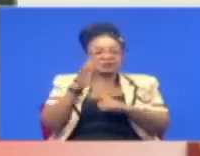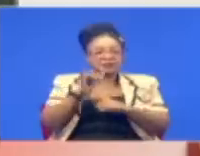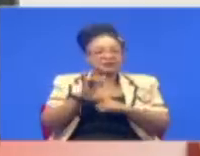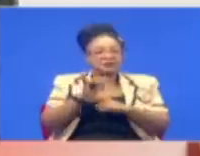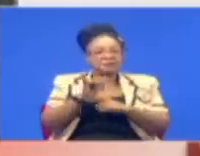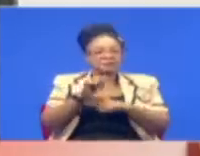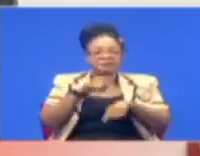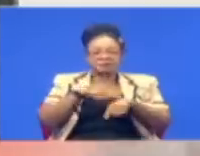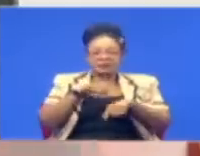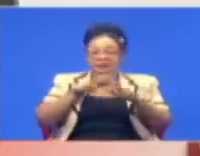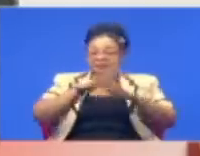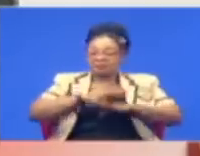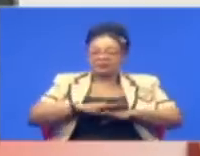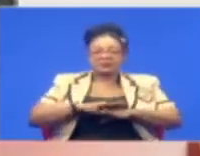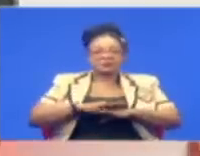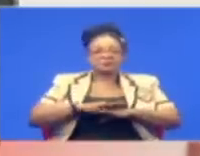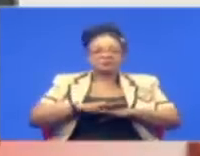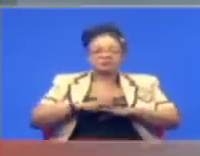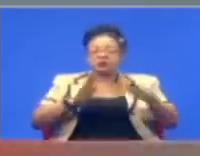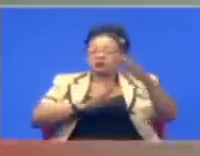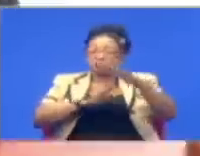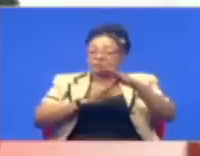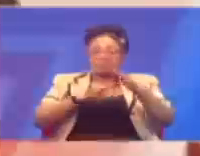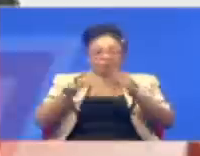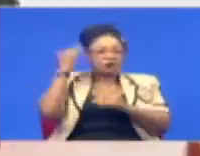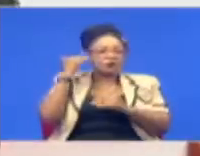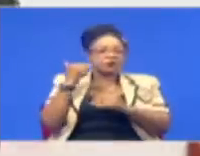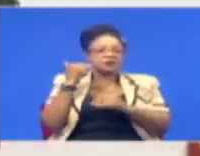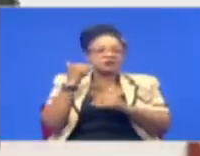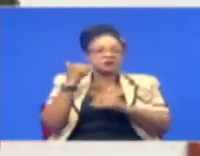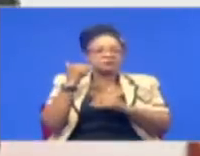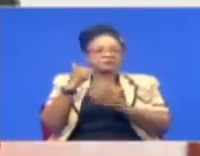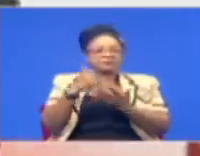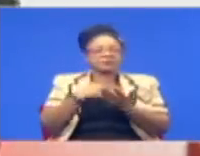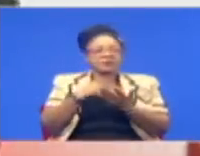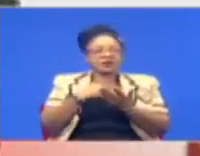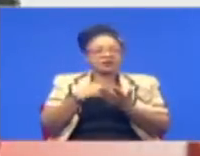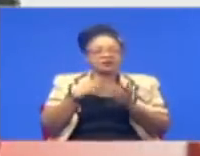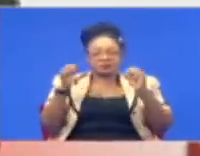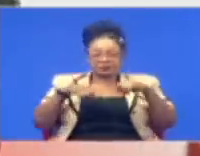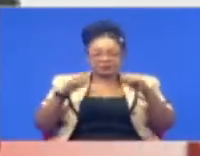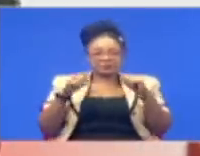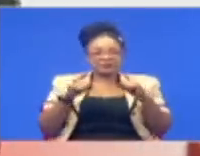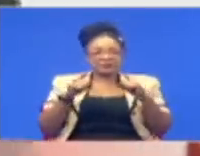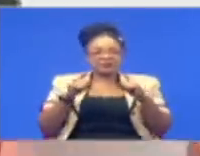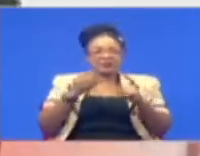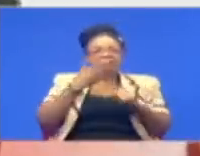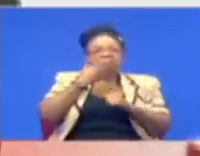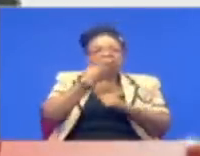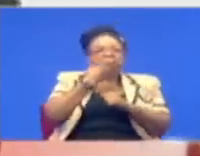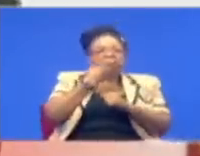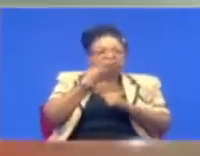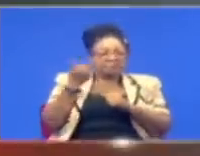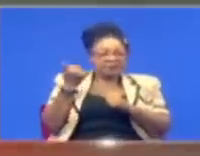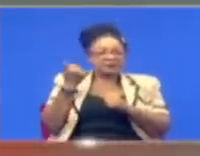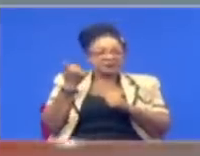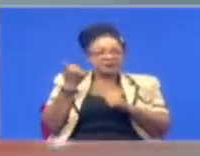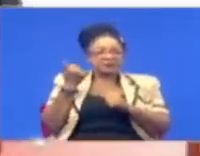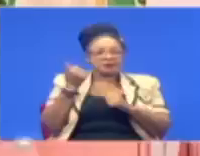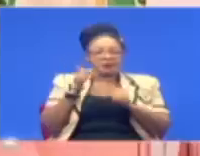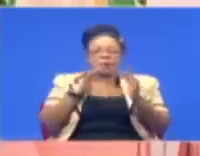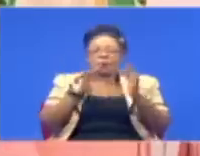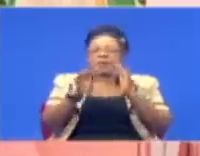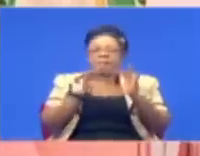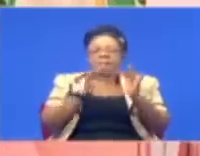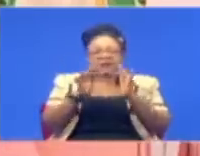the break, Supreme Court of United Kingdom has possibly the best web page I have ever